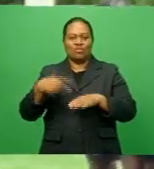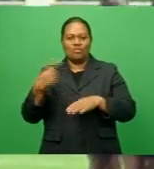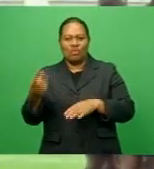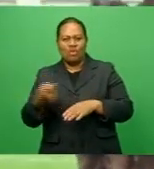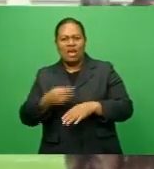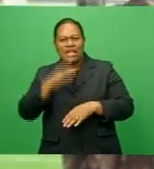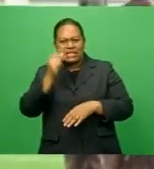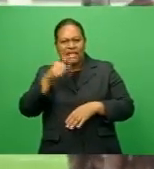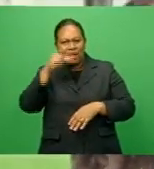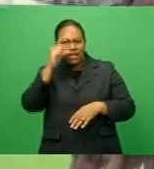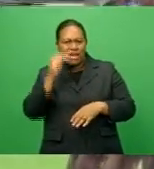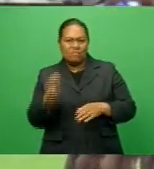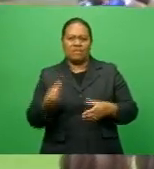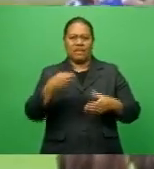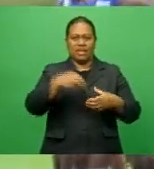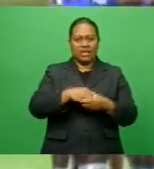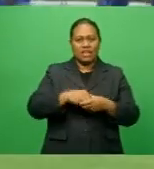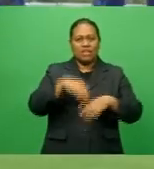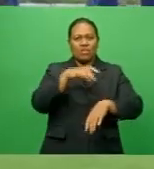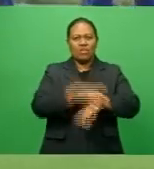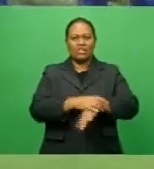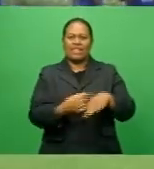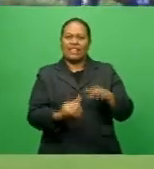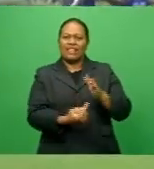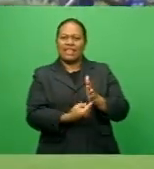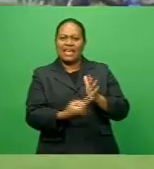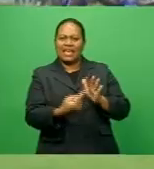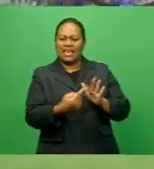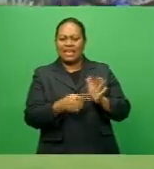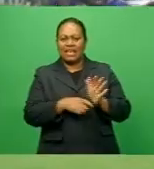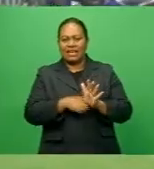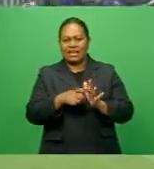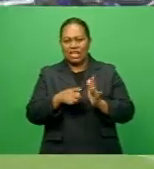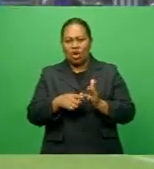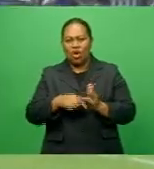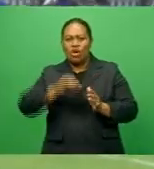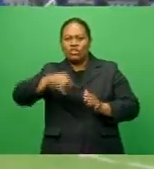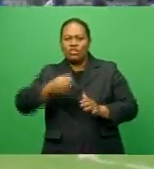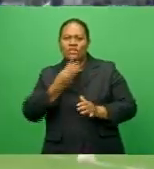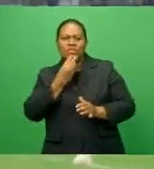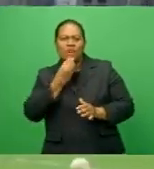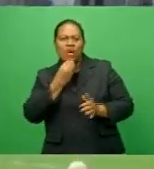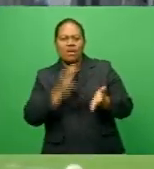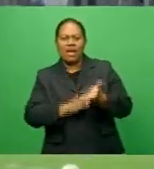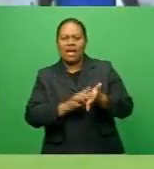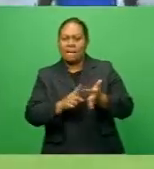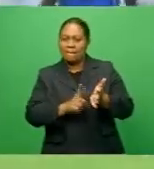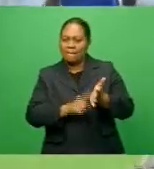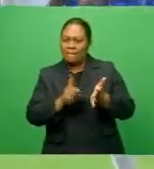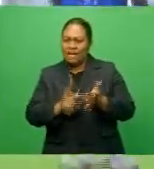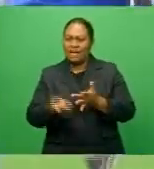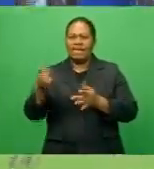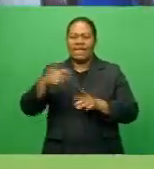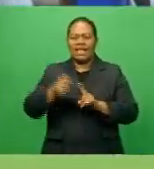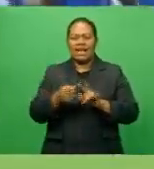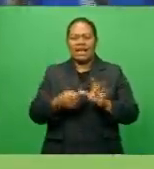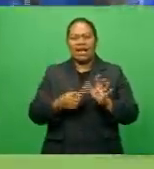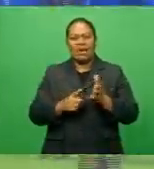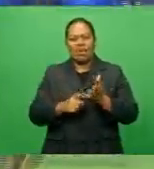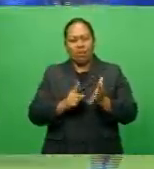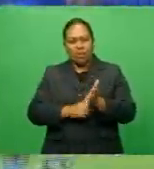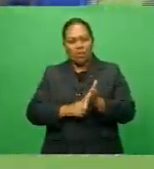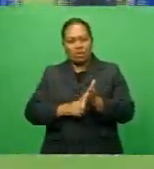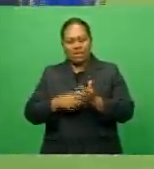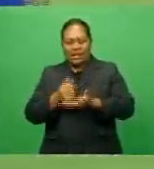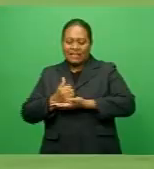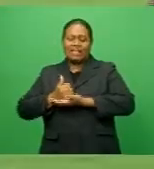to feature for Police include Terio Tamani, James Brown, Meli Kurisaru and Keponi Paul. Assistant